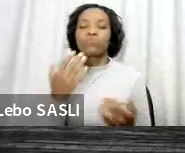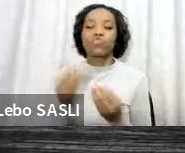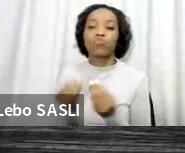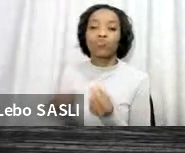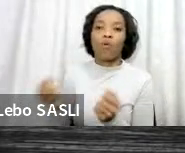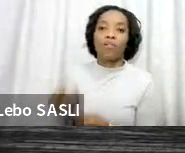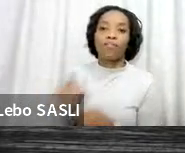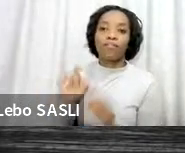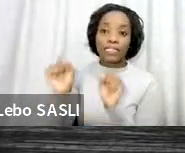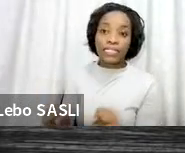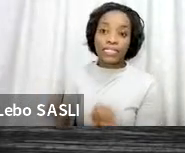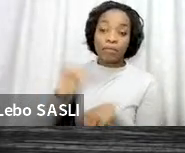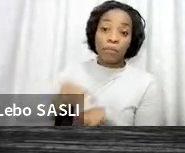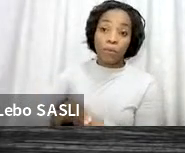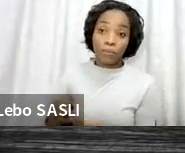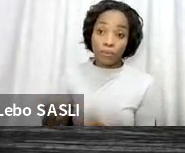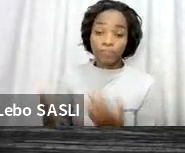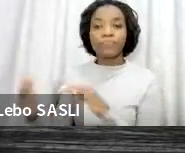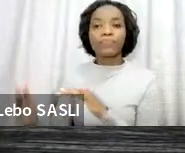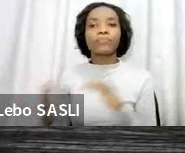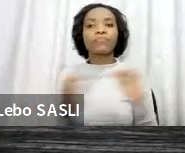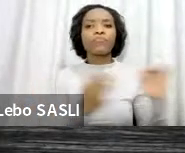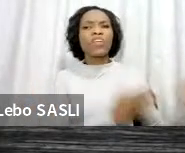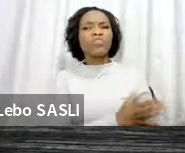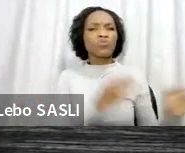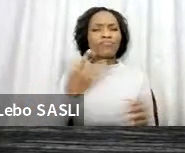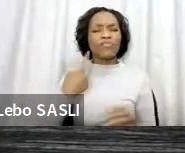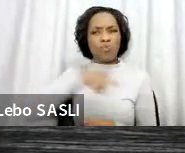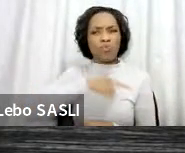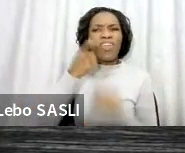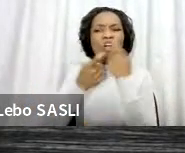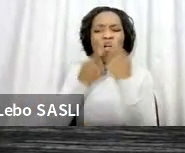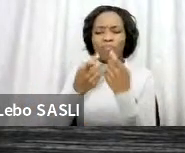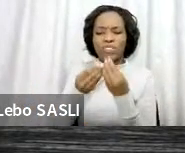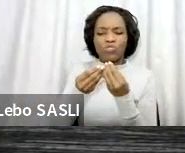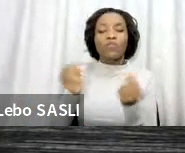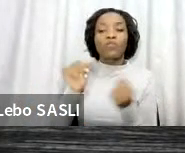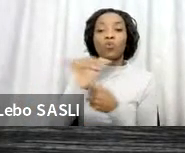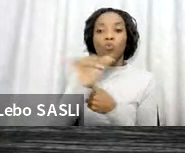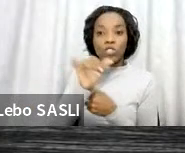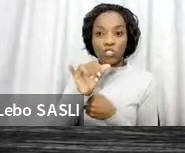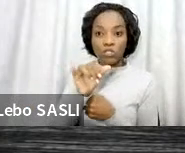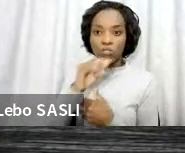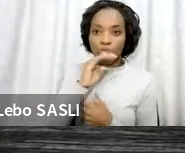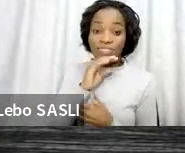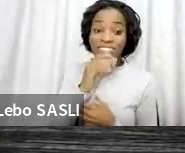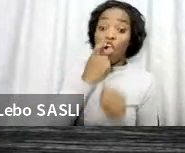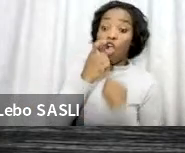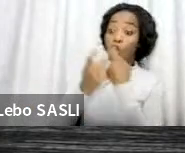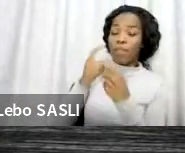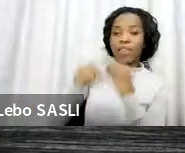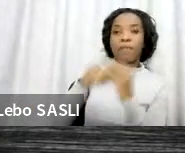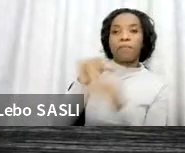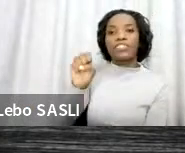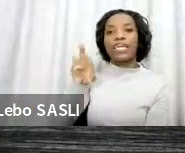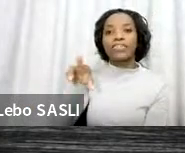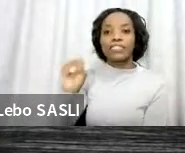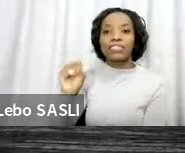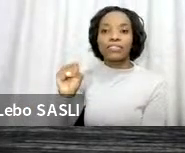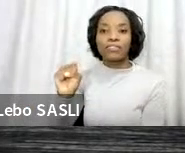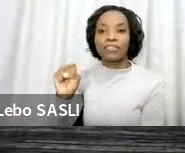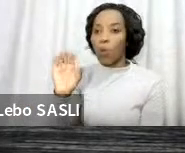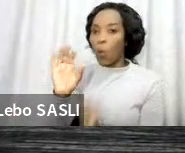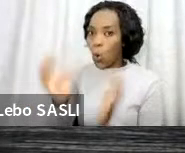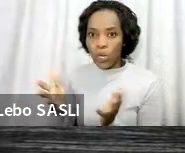What type of complaints does the tax ombudsman handle? We only handle complaints lodged about SARS. We